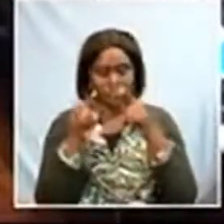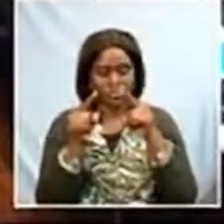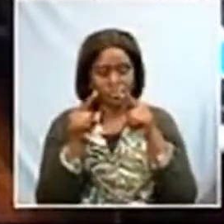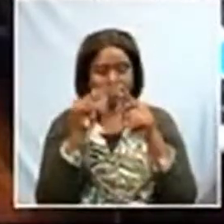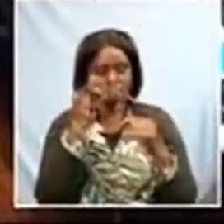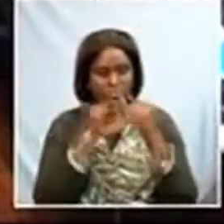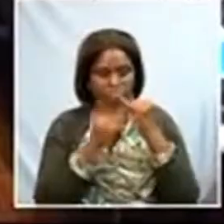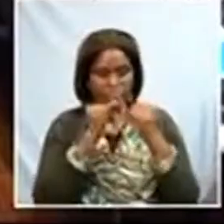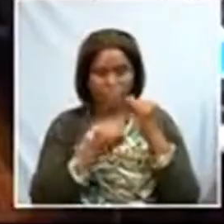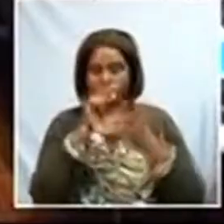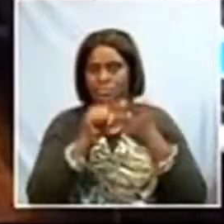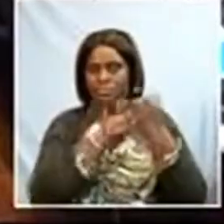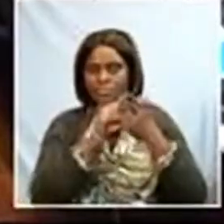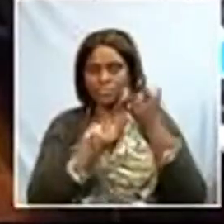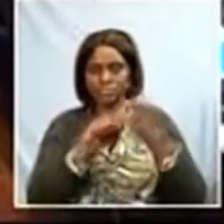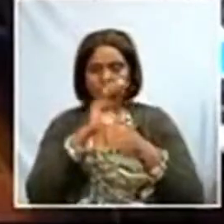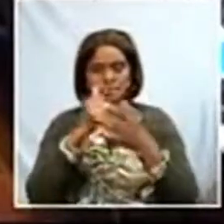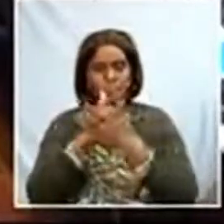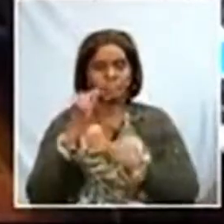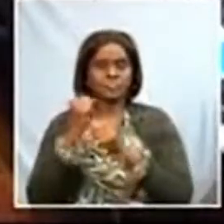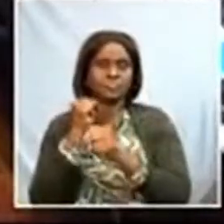up terminating it the following year.